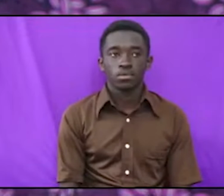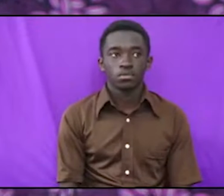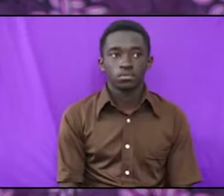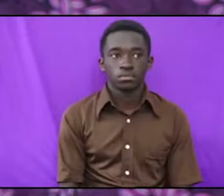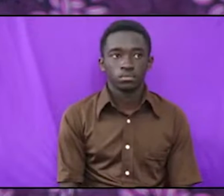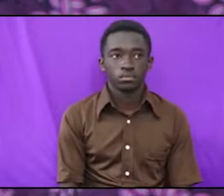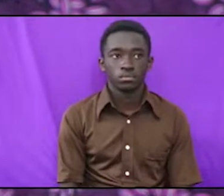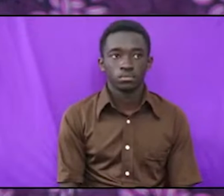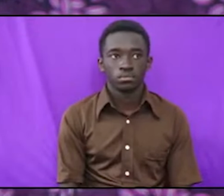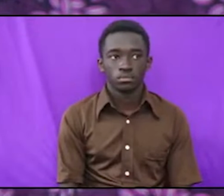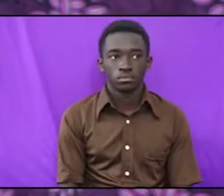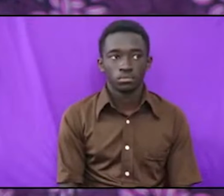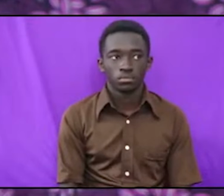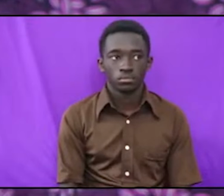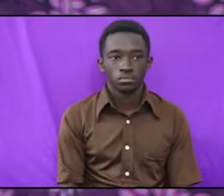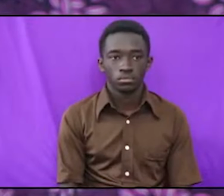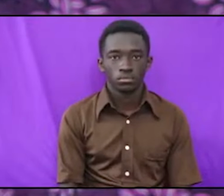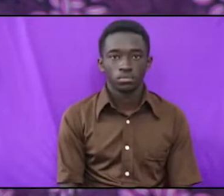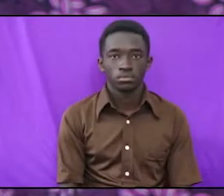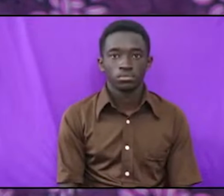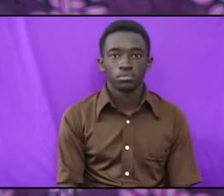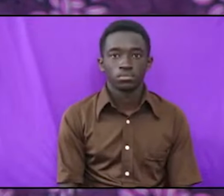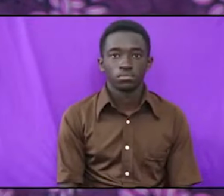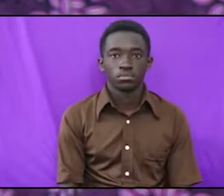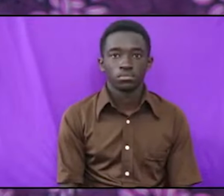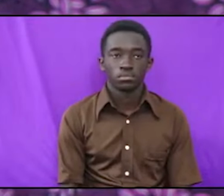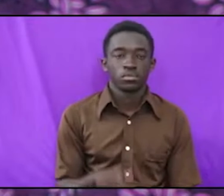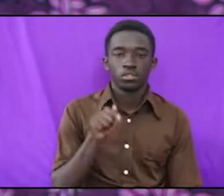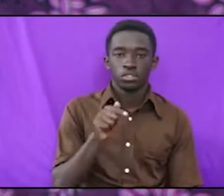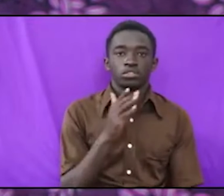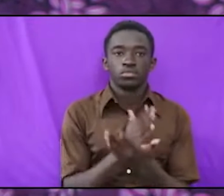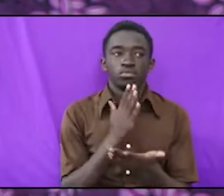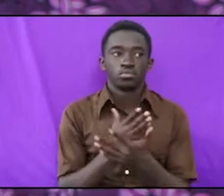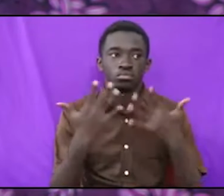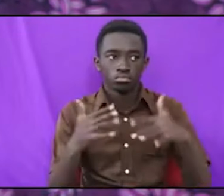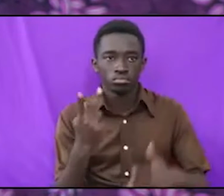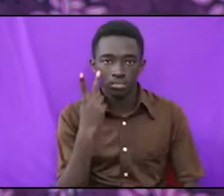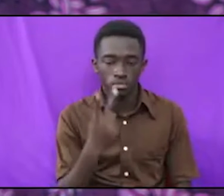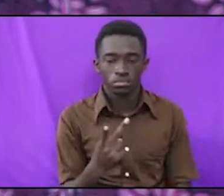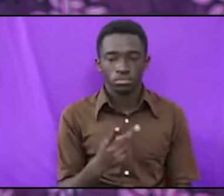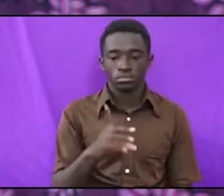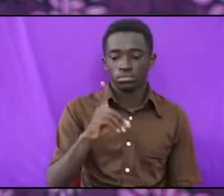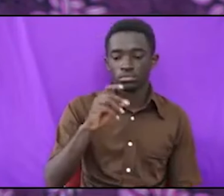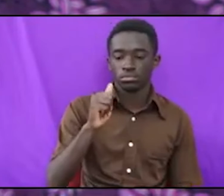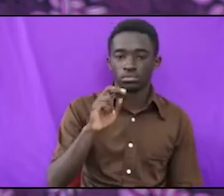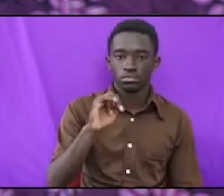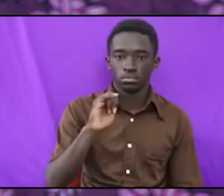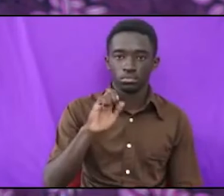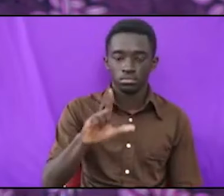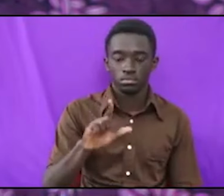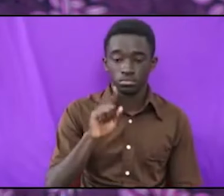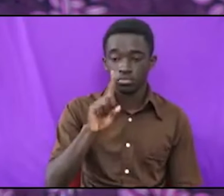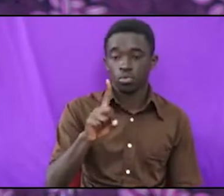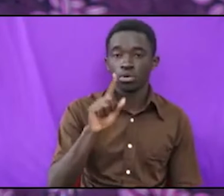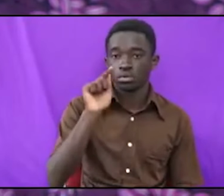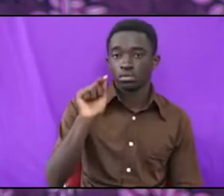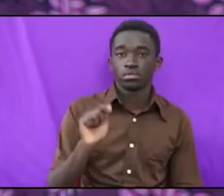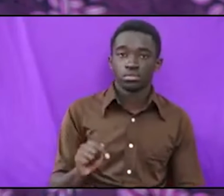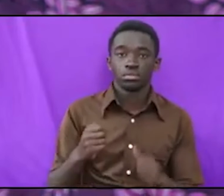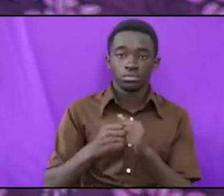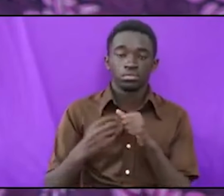your life. It is amazing how in Daniel 1:17, God knew